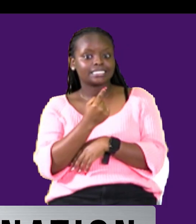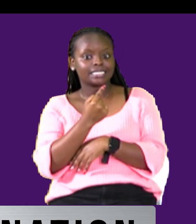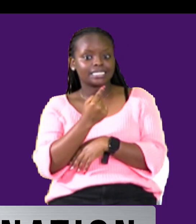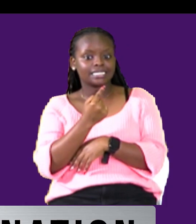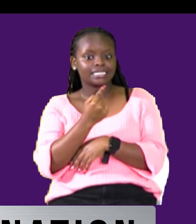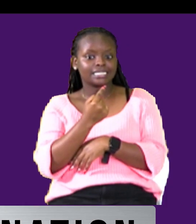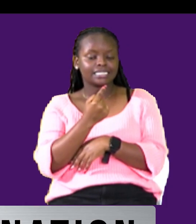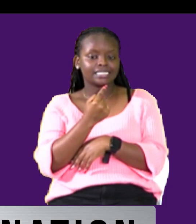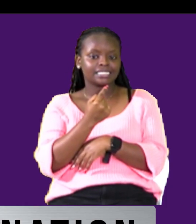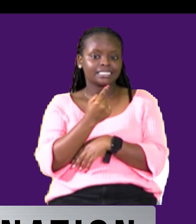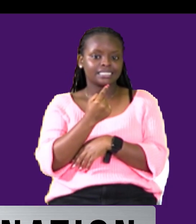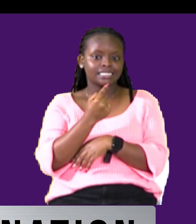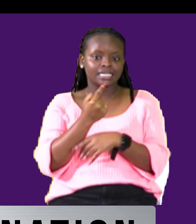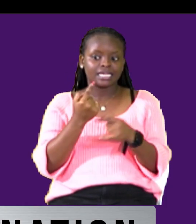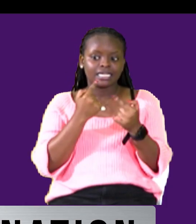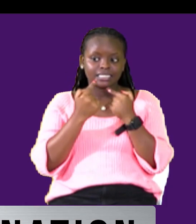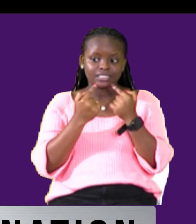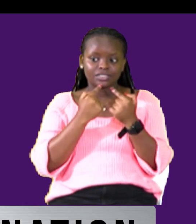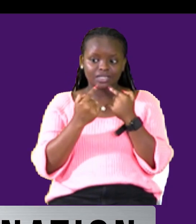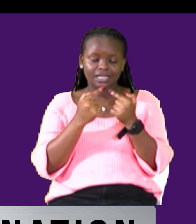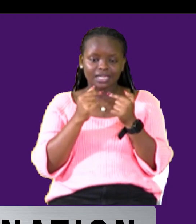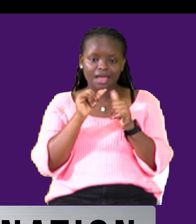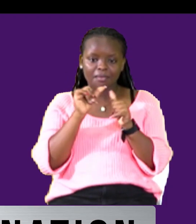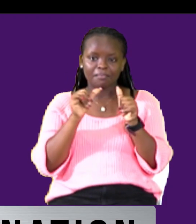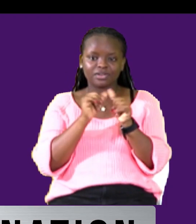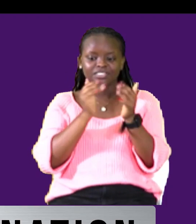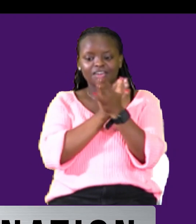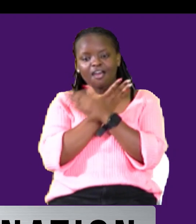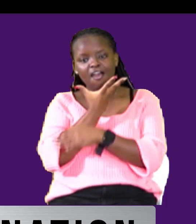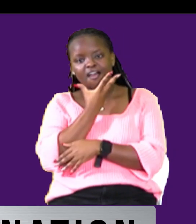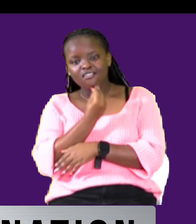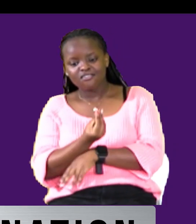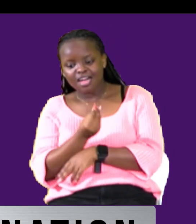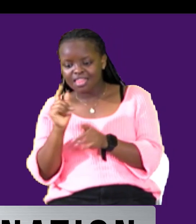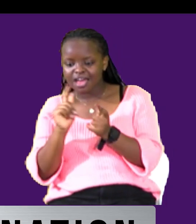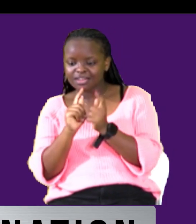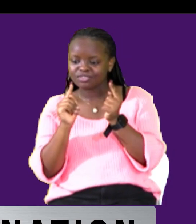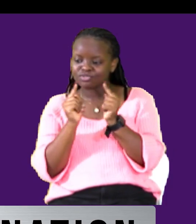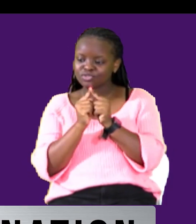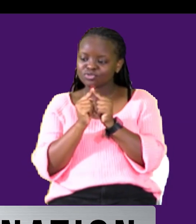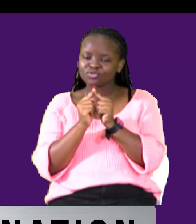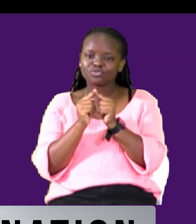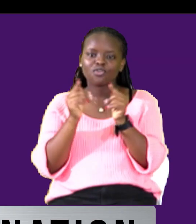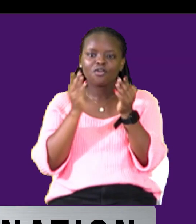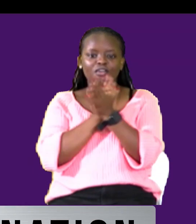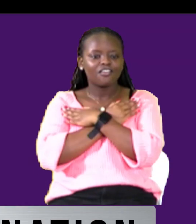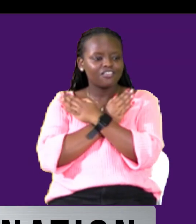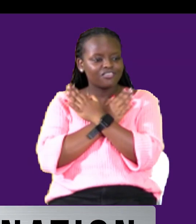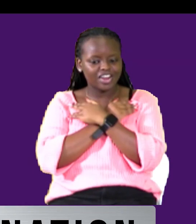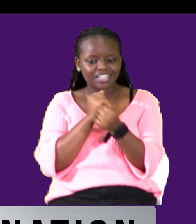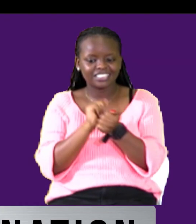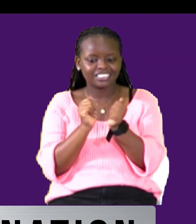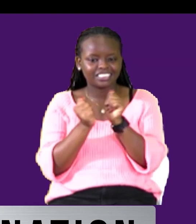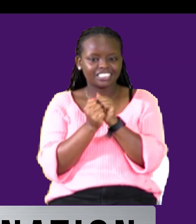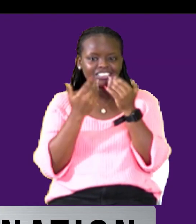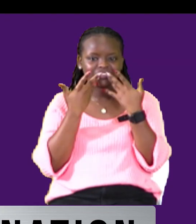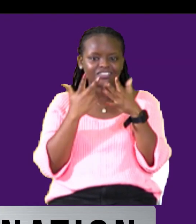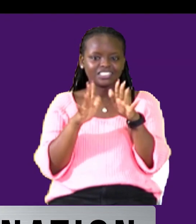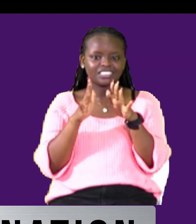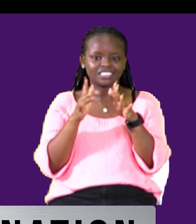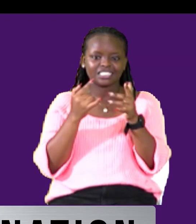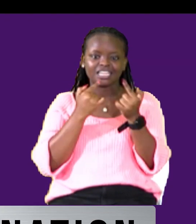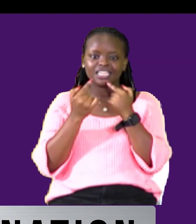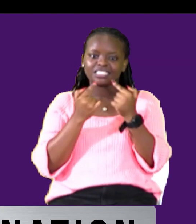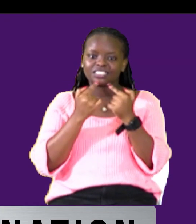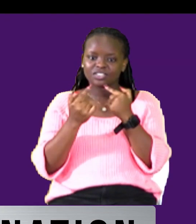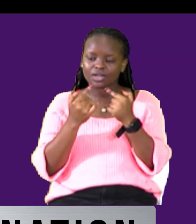this recent from yes. father to friend. And don't forget, I'm uncle. So. I'm talking about this